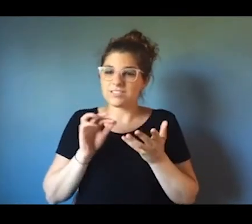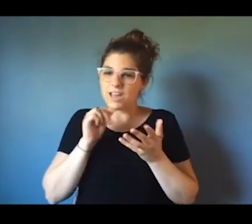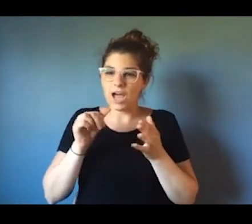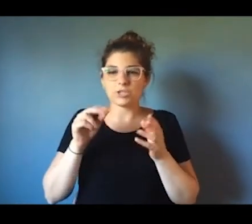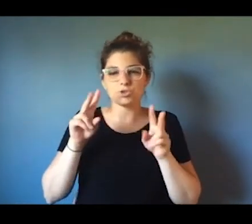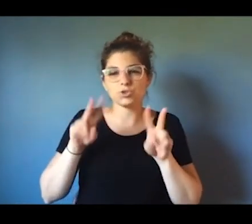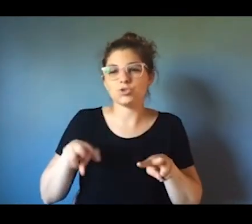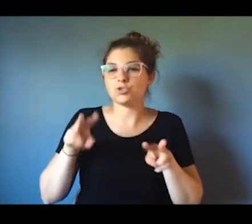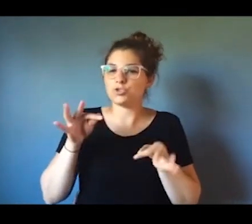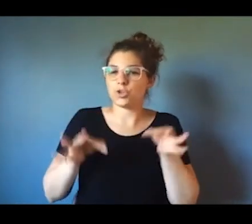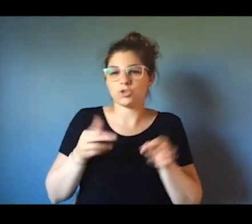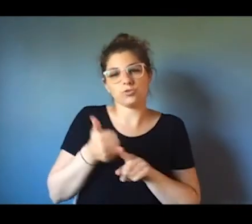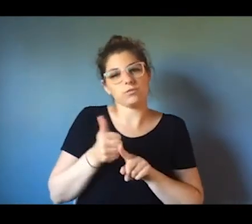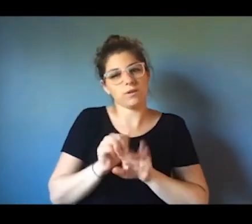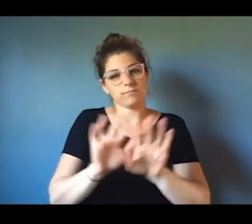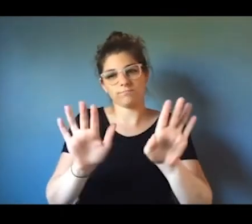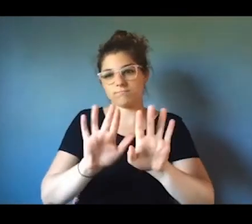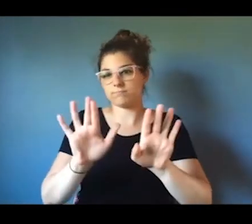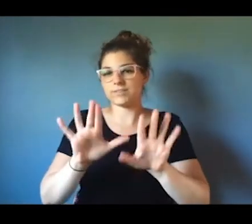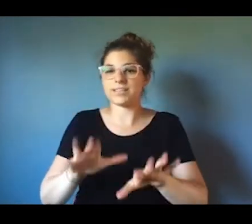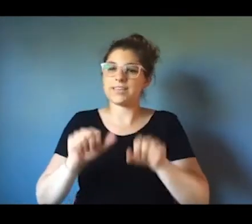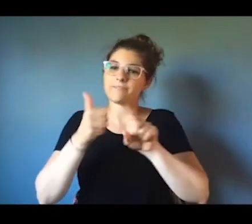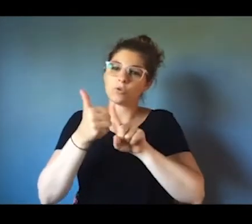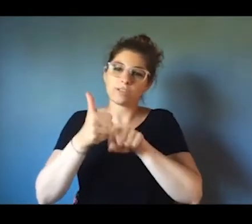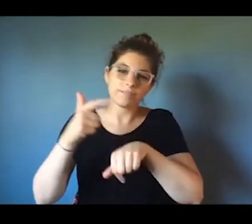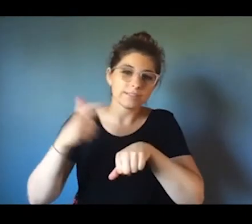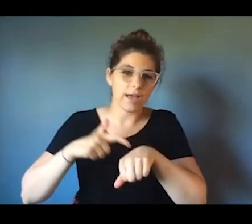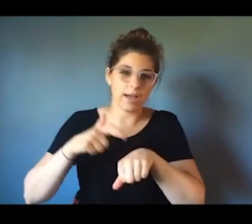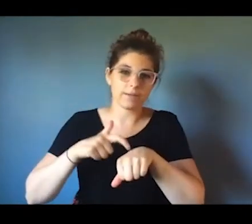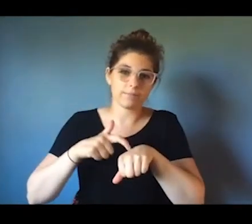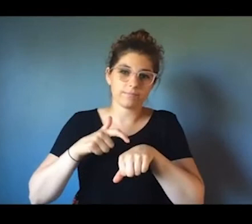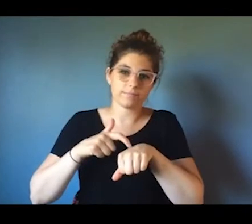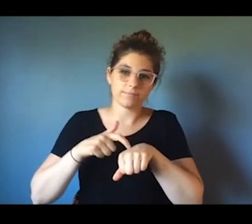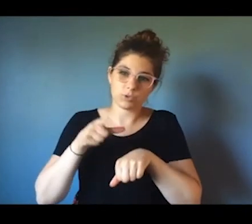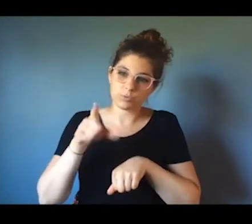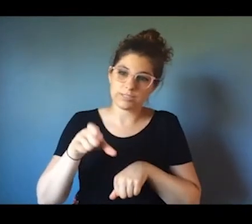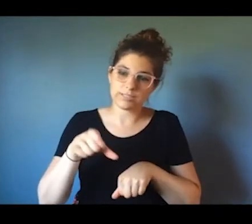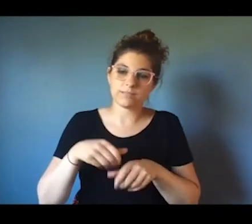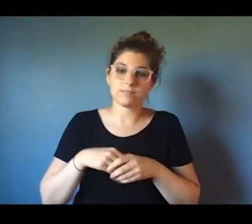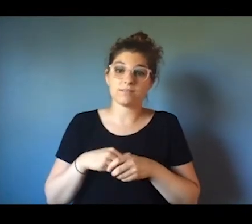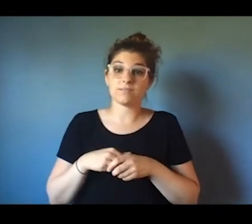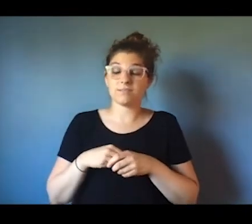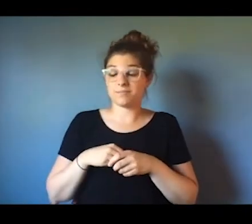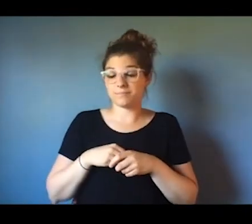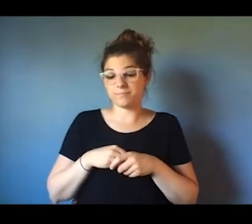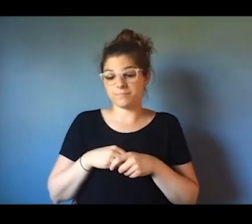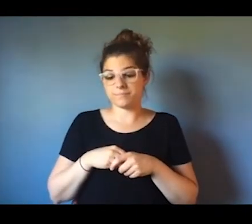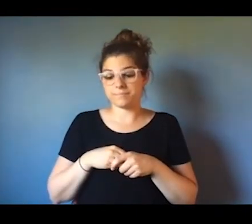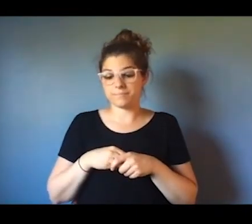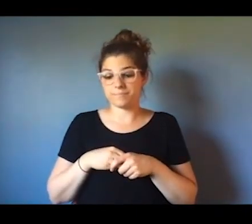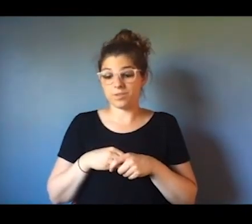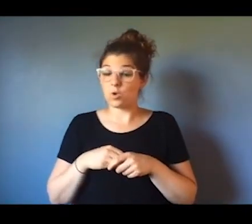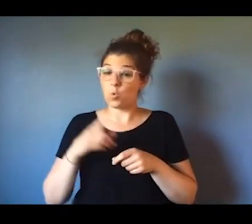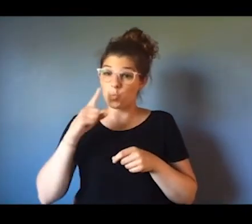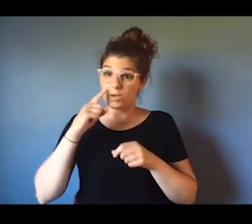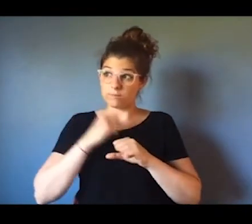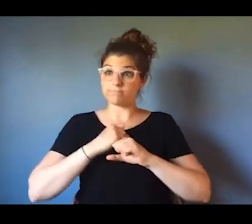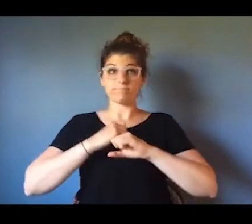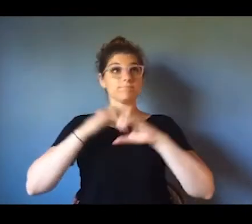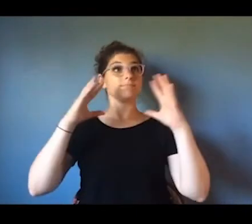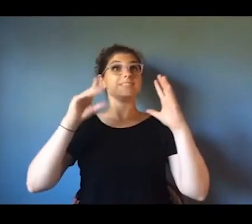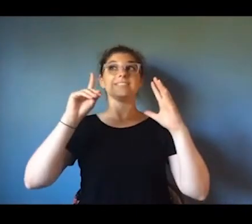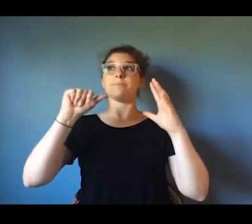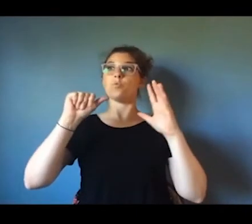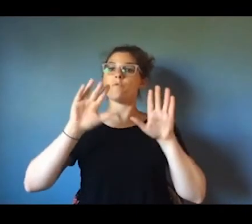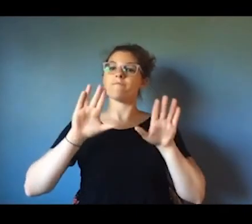things is to not judge yourself too harshly. Give yourself time, the time that you need. A lot of times when we